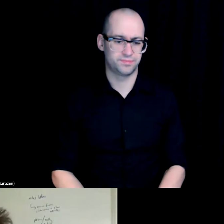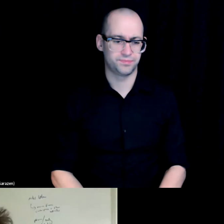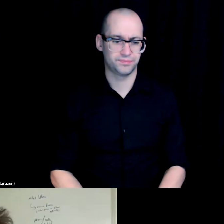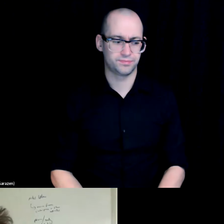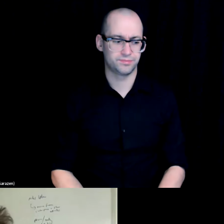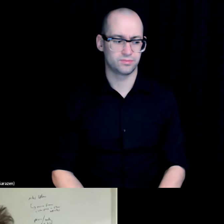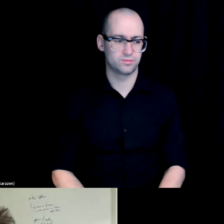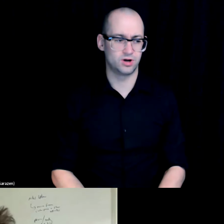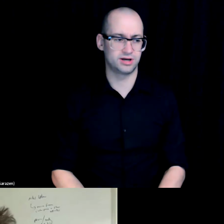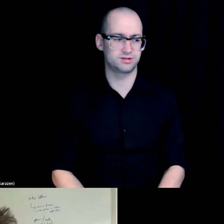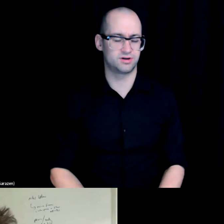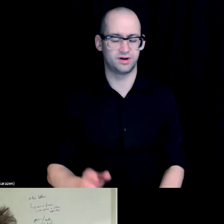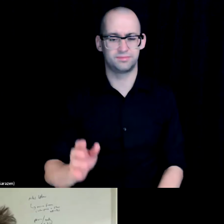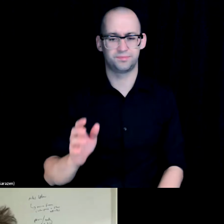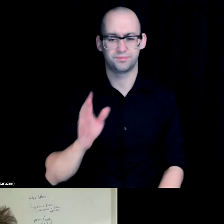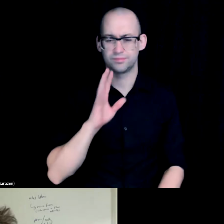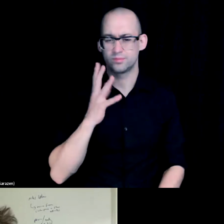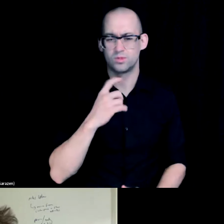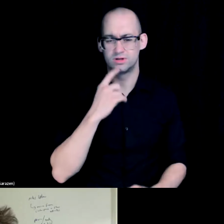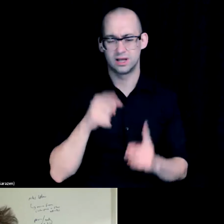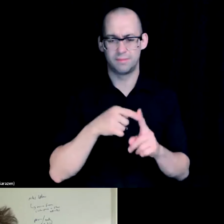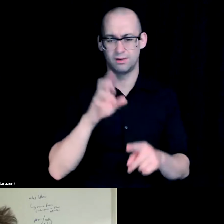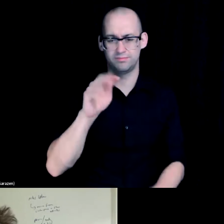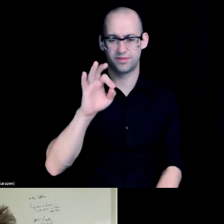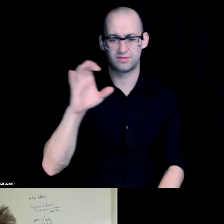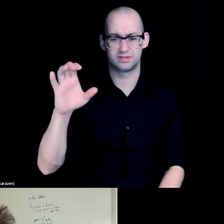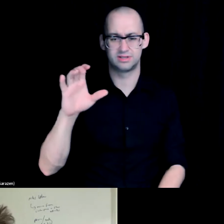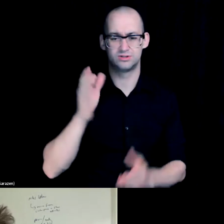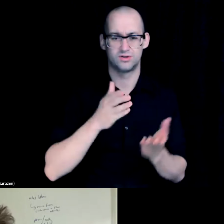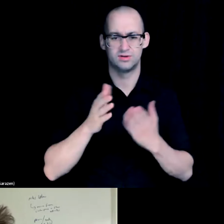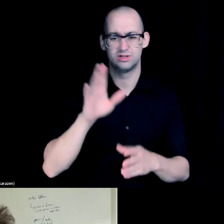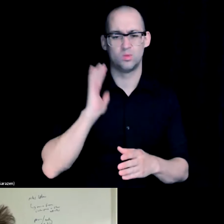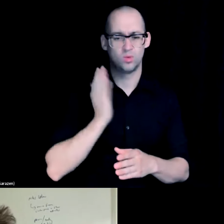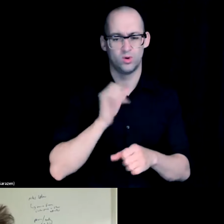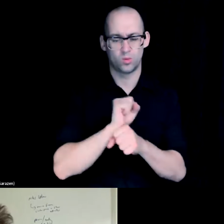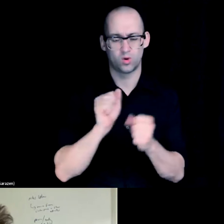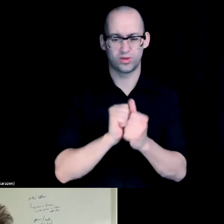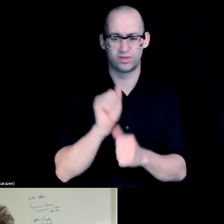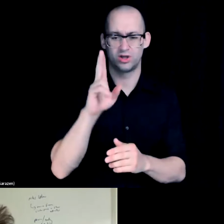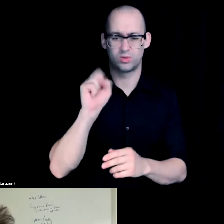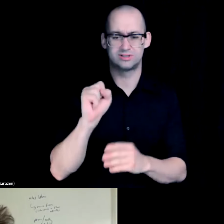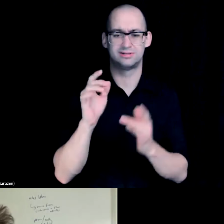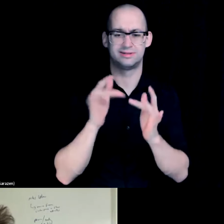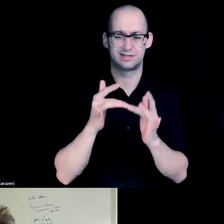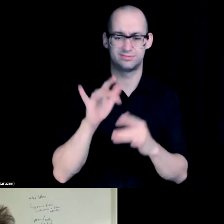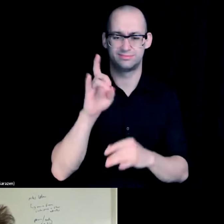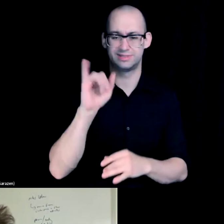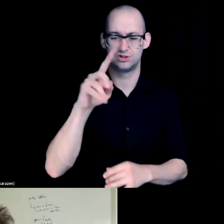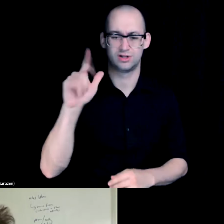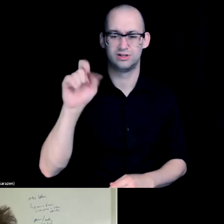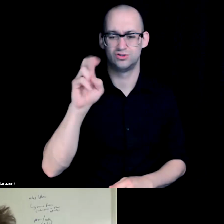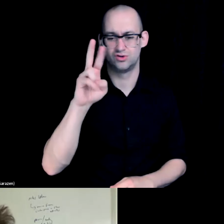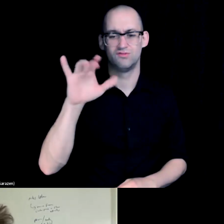We were talking to the FCC about this, and they're actually working with the U.S. Digital Services on revamping the ACP form because